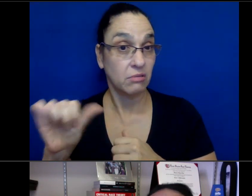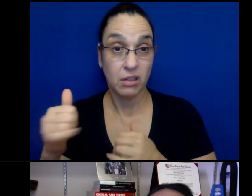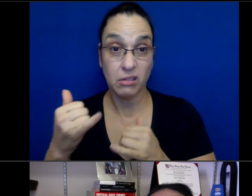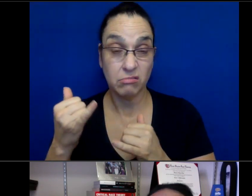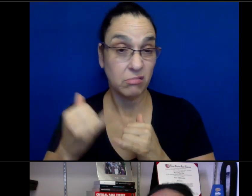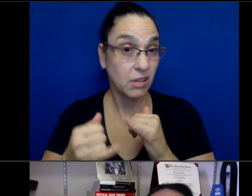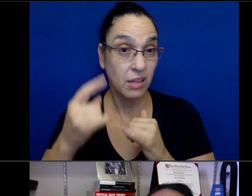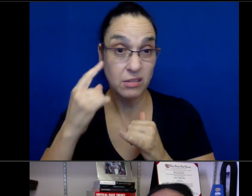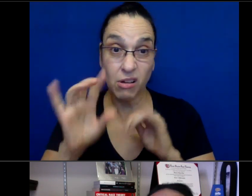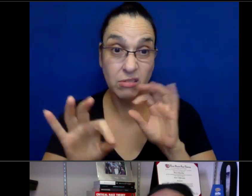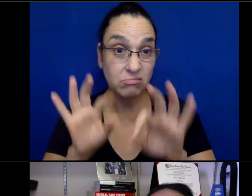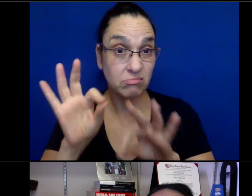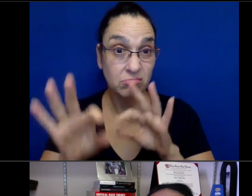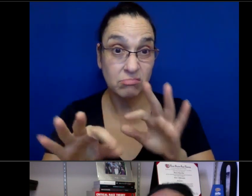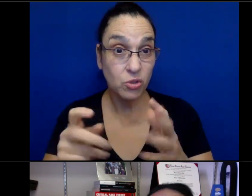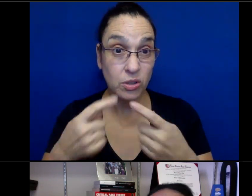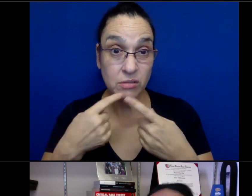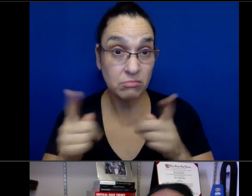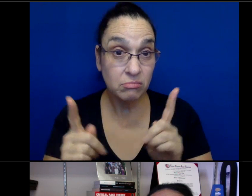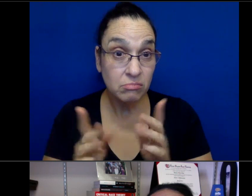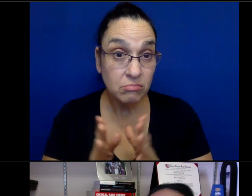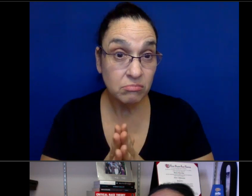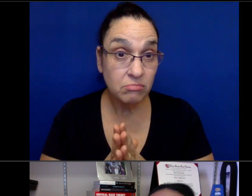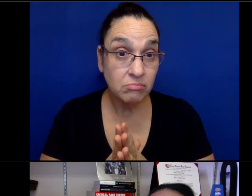what you've said already or to the questions that have been asked?